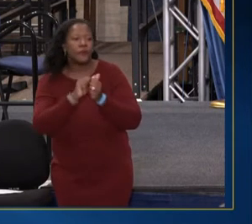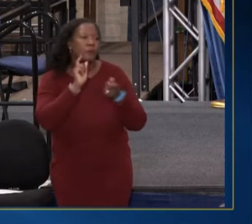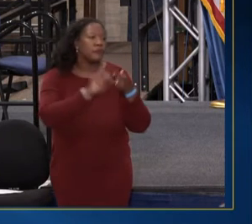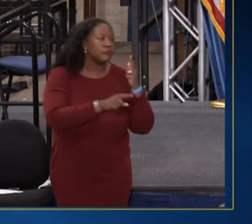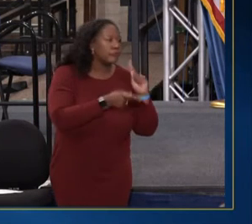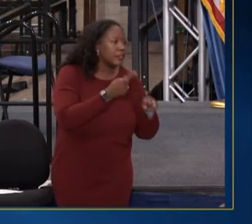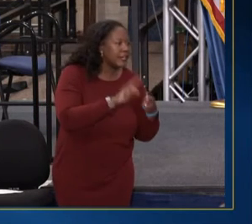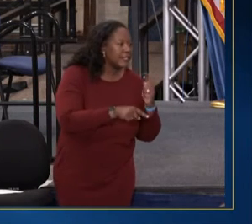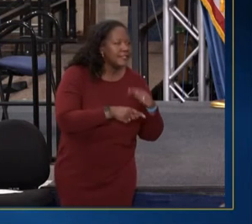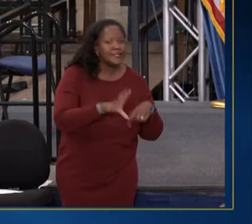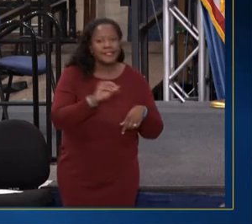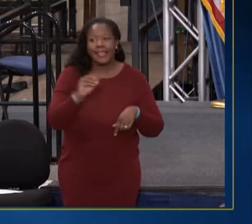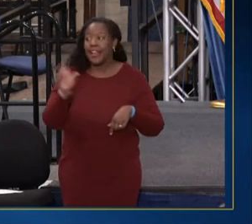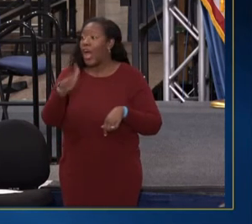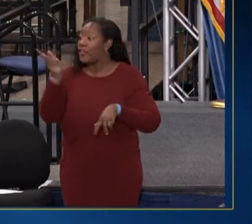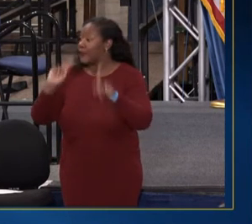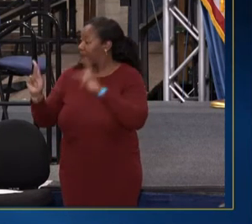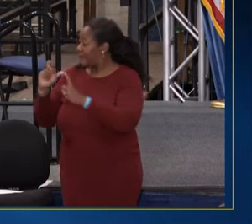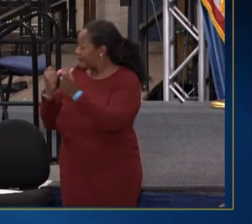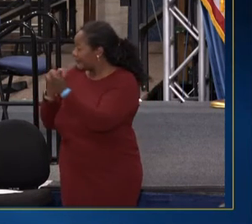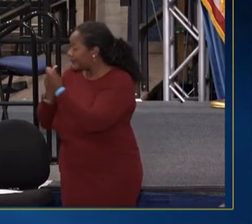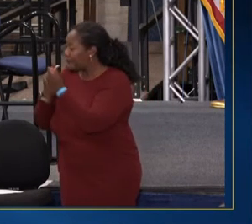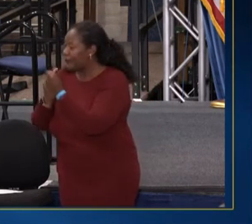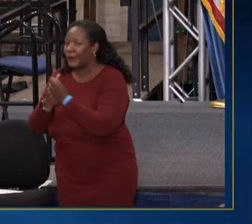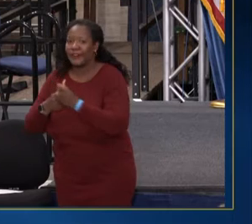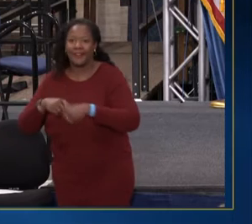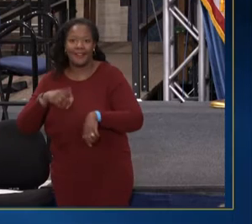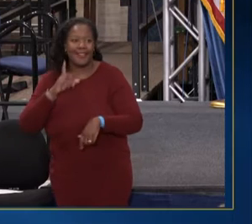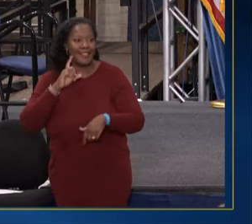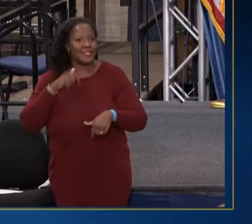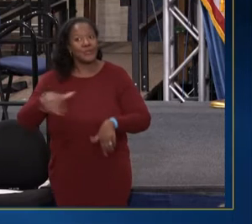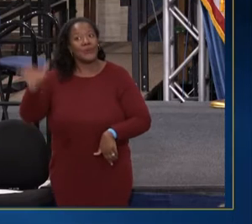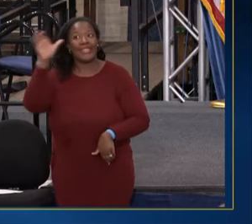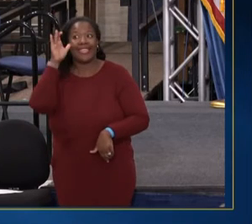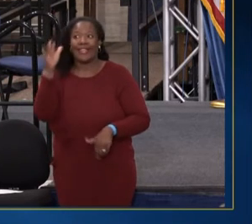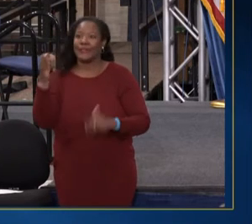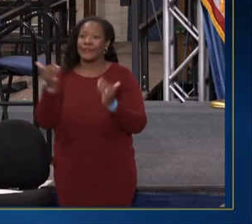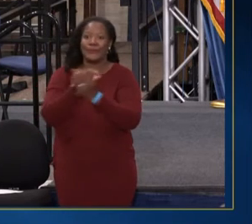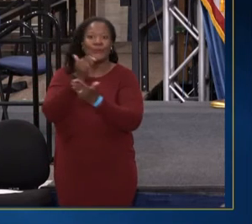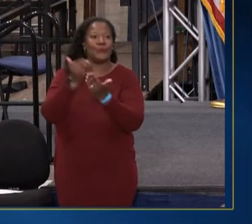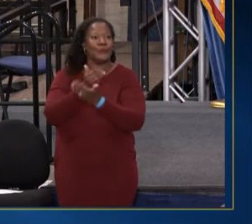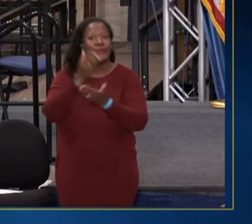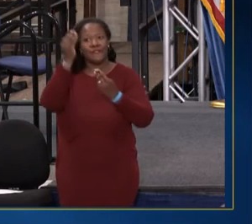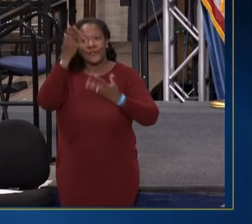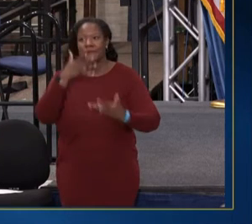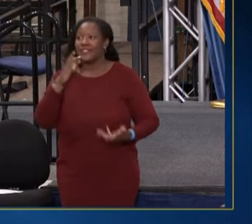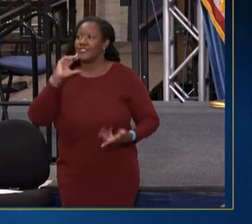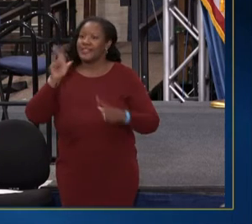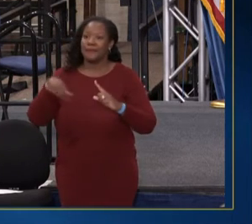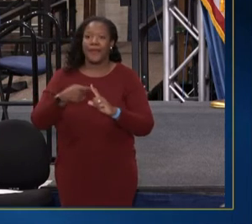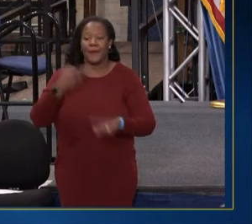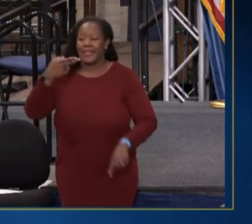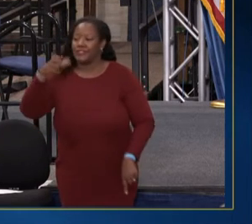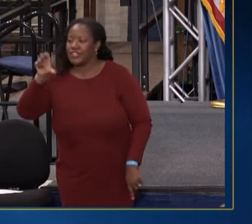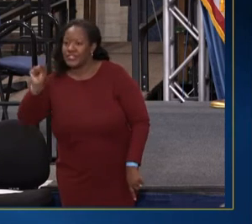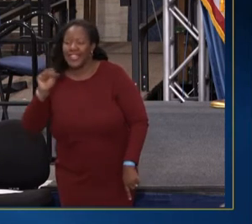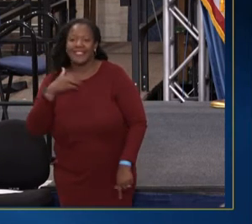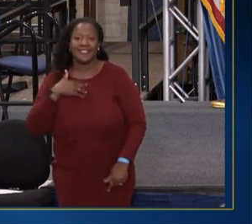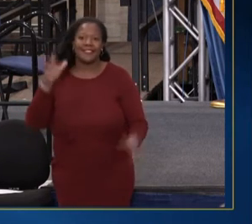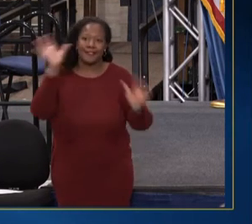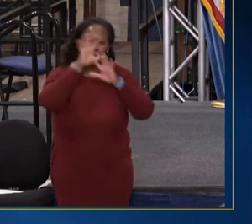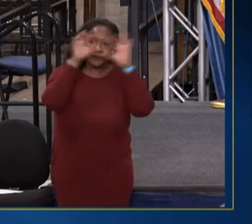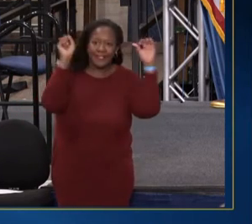and fellow champions. It's not just an opportunity to hear the latest of what HHS and this administration are